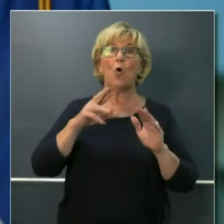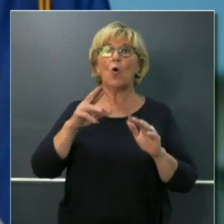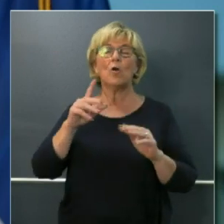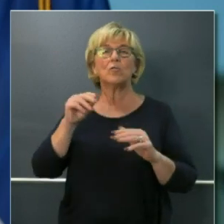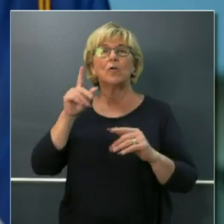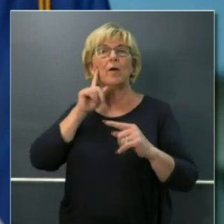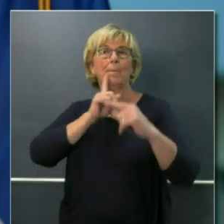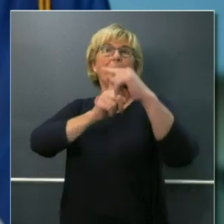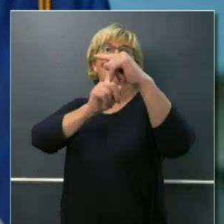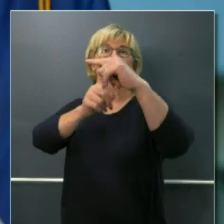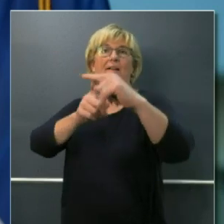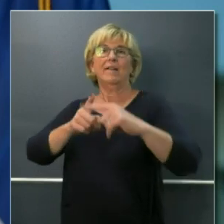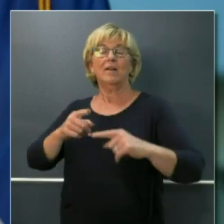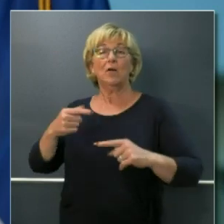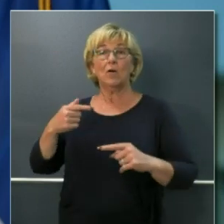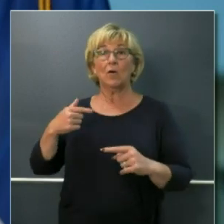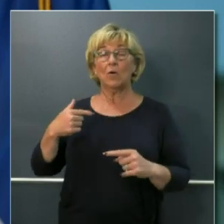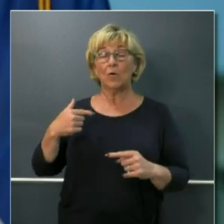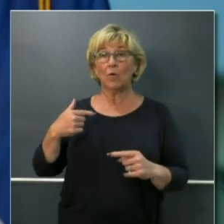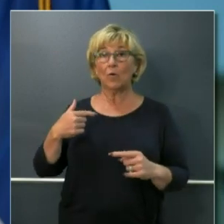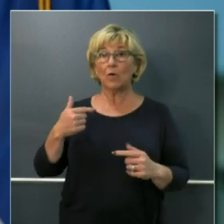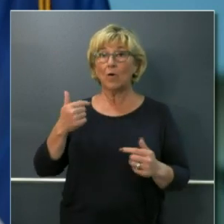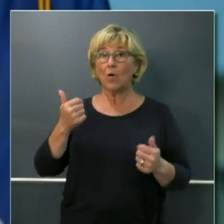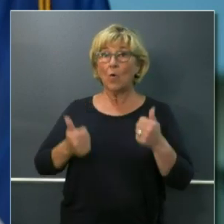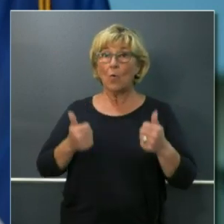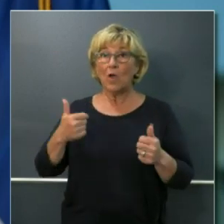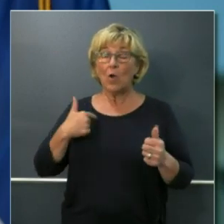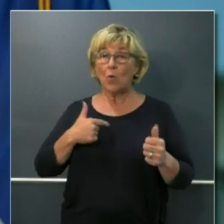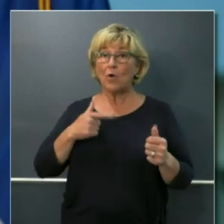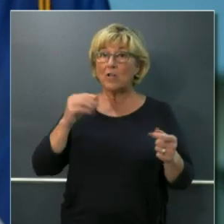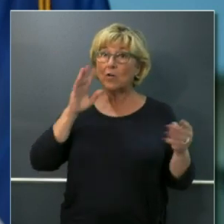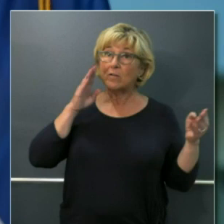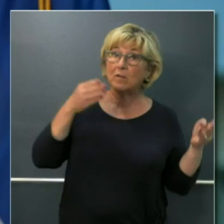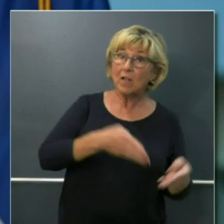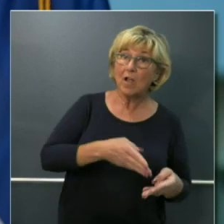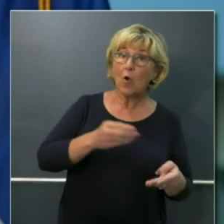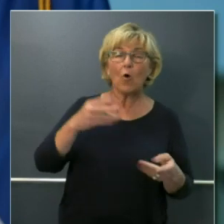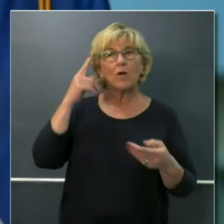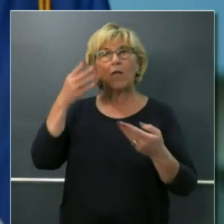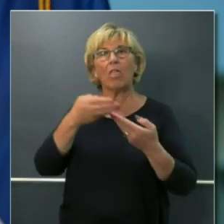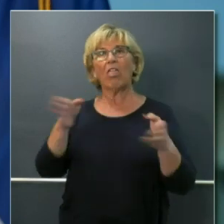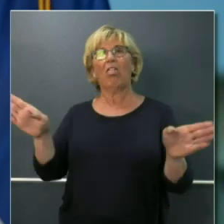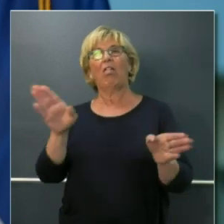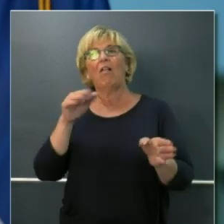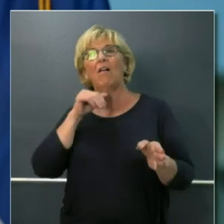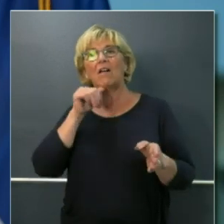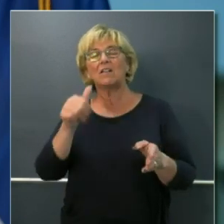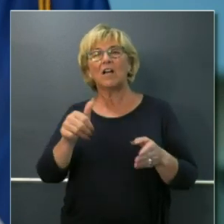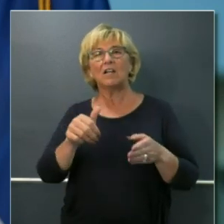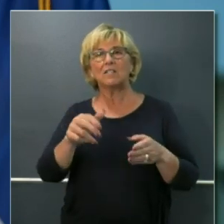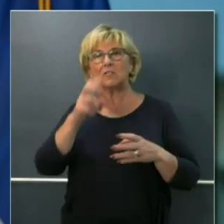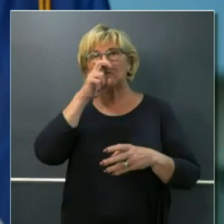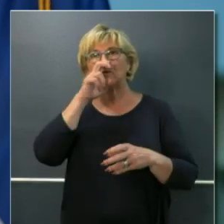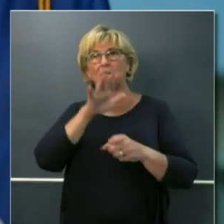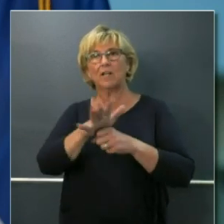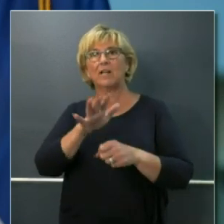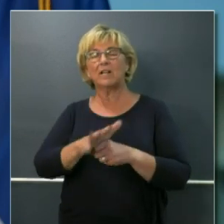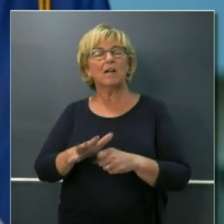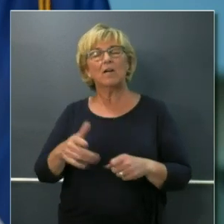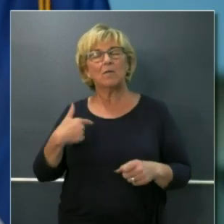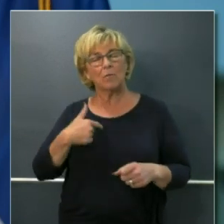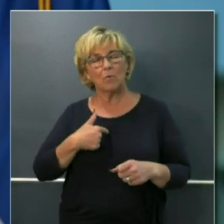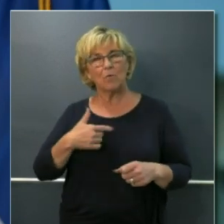optimistic, whether those led us to be too conservative or too liberal with some of our decisions. And we stand firm